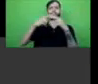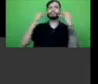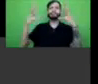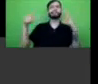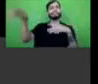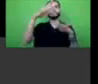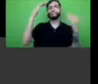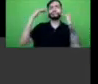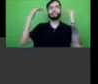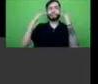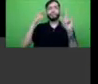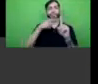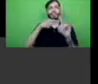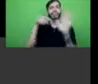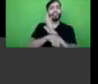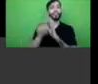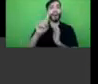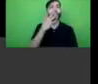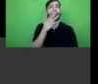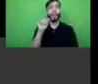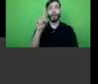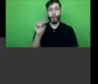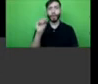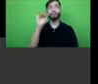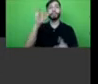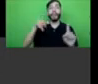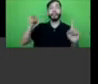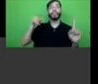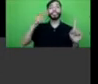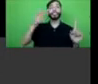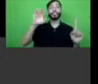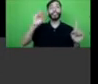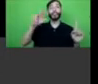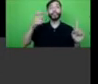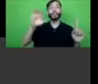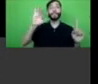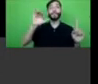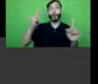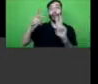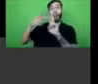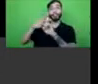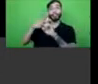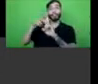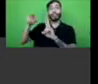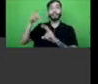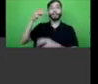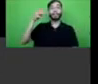of George Floyd by Minneapolis police officer Derek